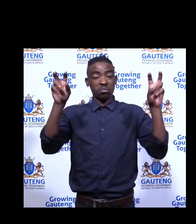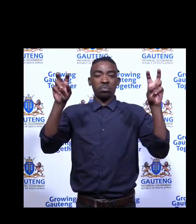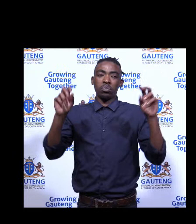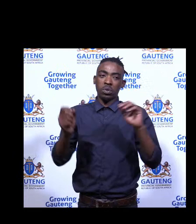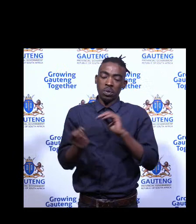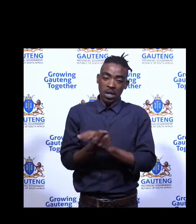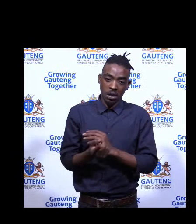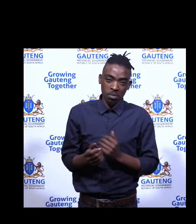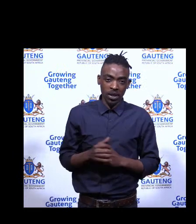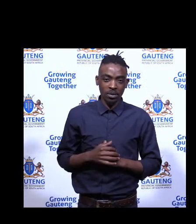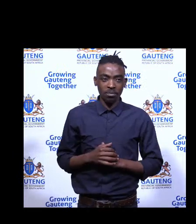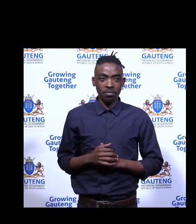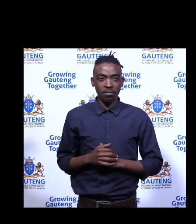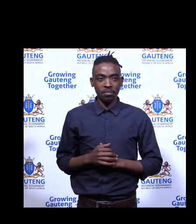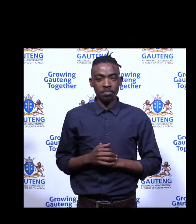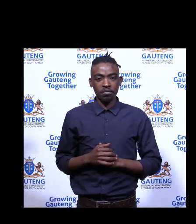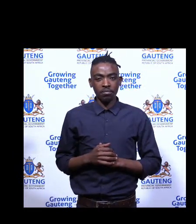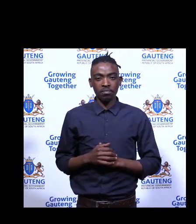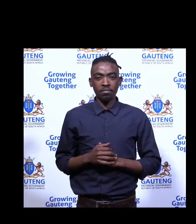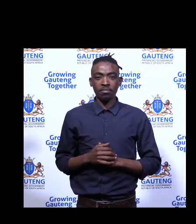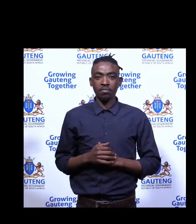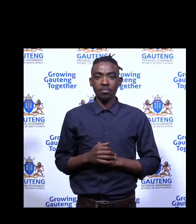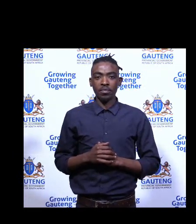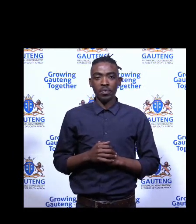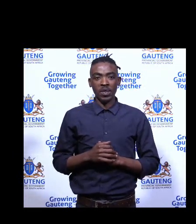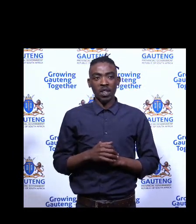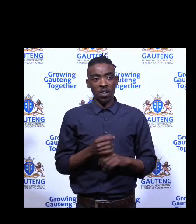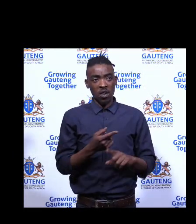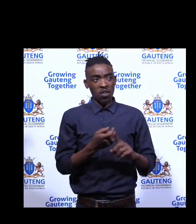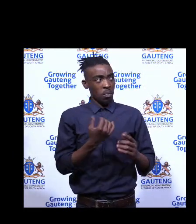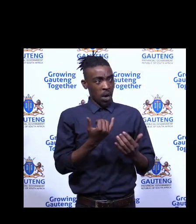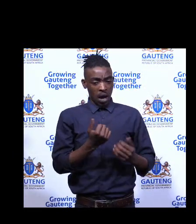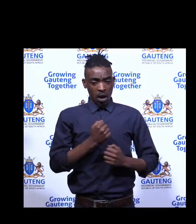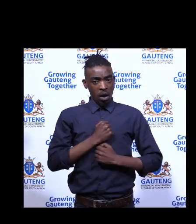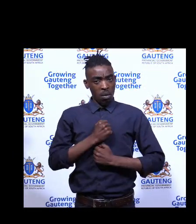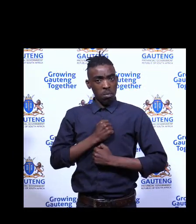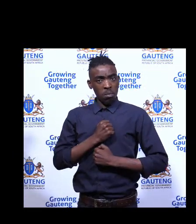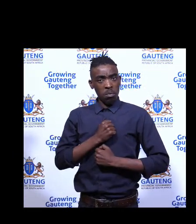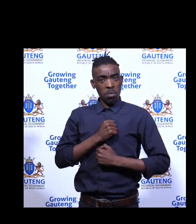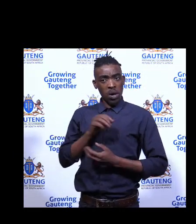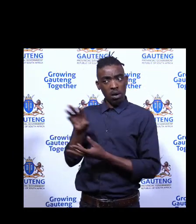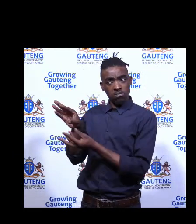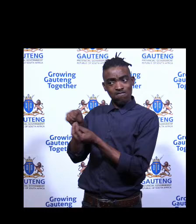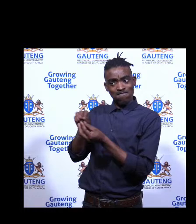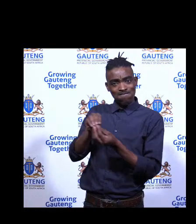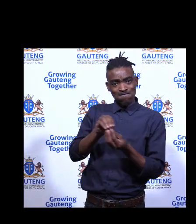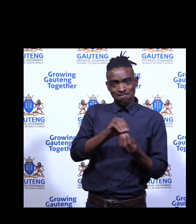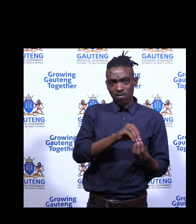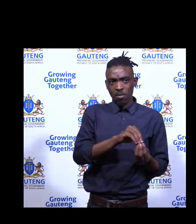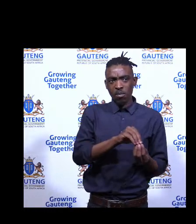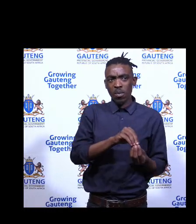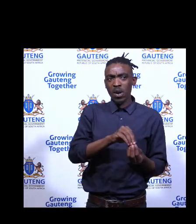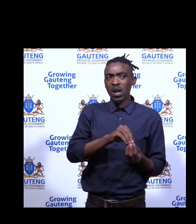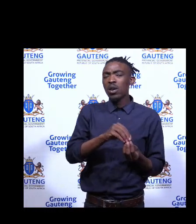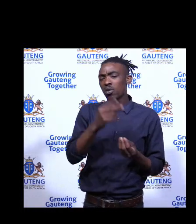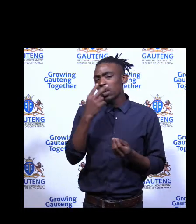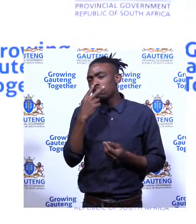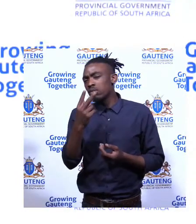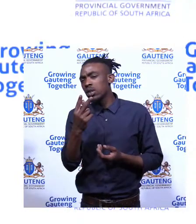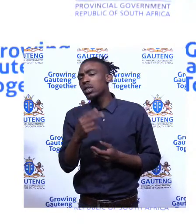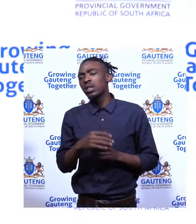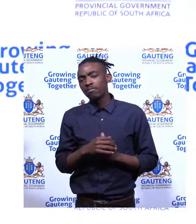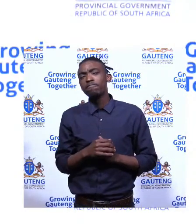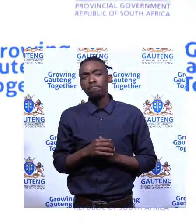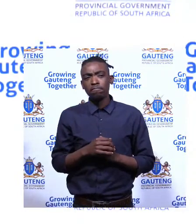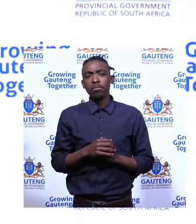complex matter, and from the mathematical standpoint, and also based on experience from other countries, it is very clear